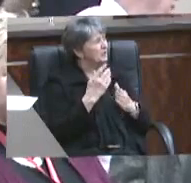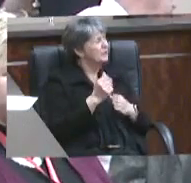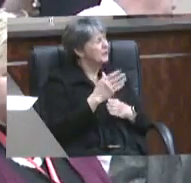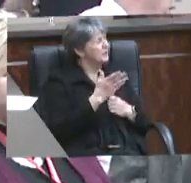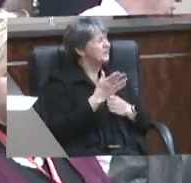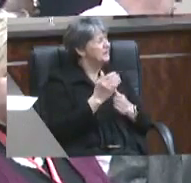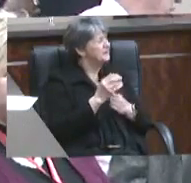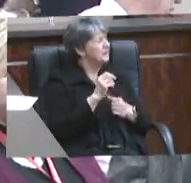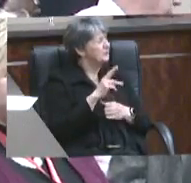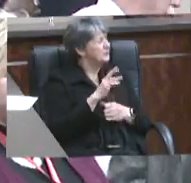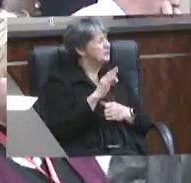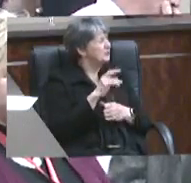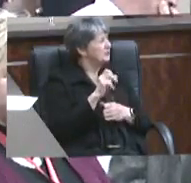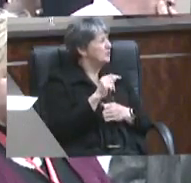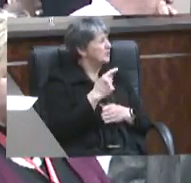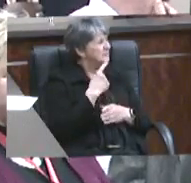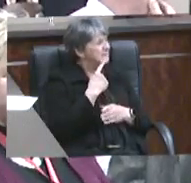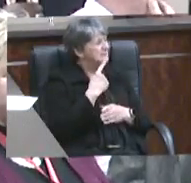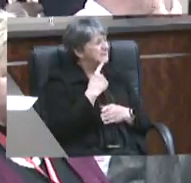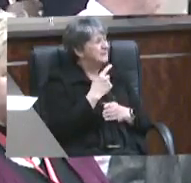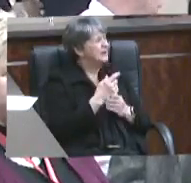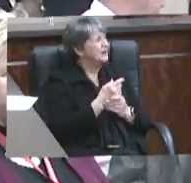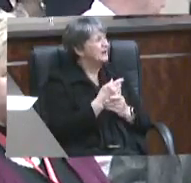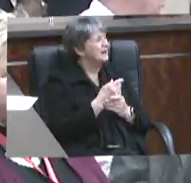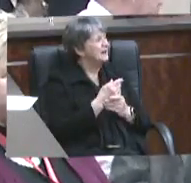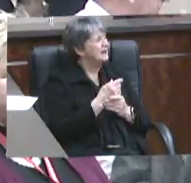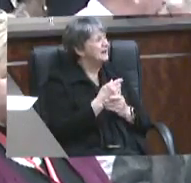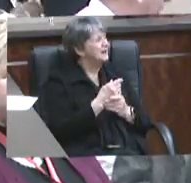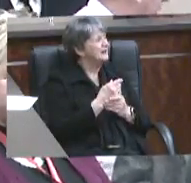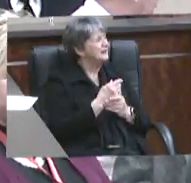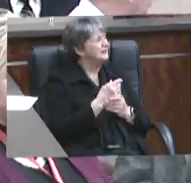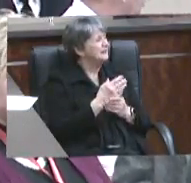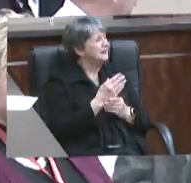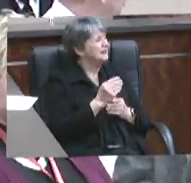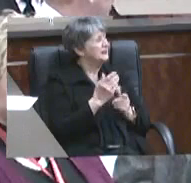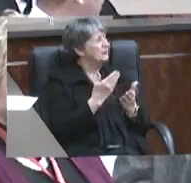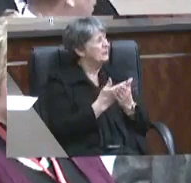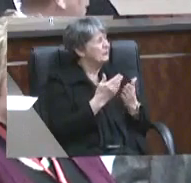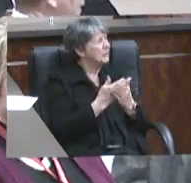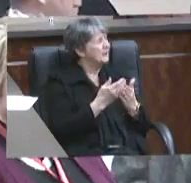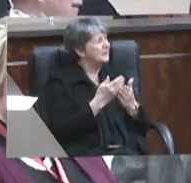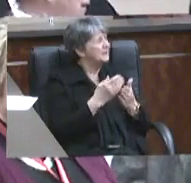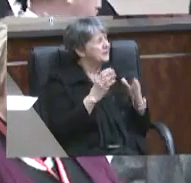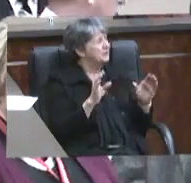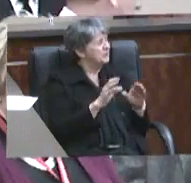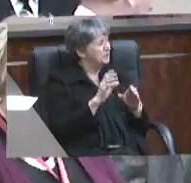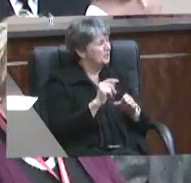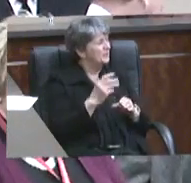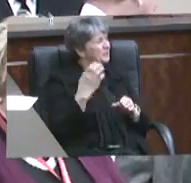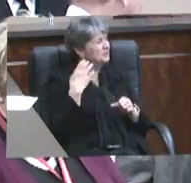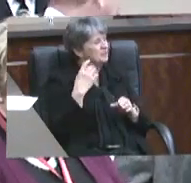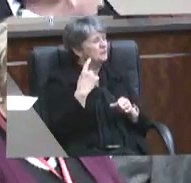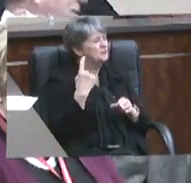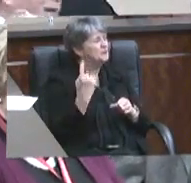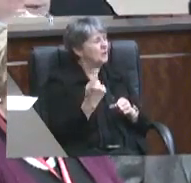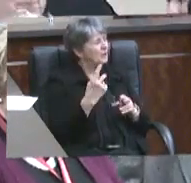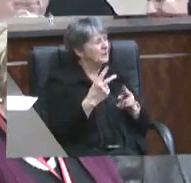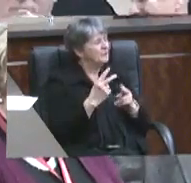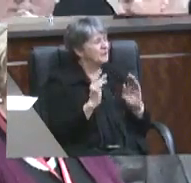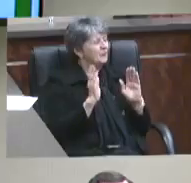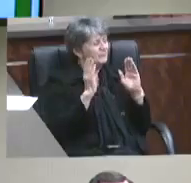Frost discussed took money to accomplish, but the chief was always very conscientious about his budget and about